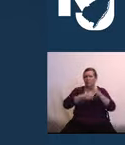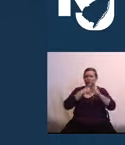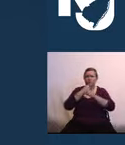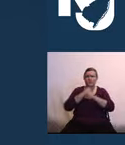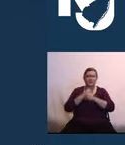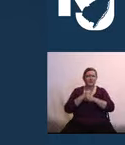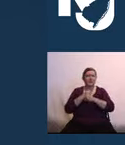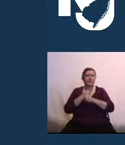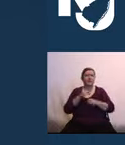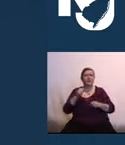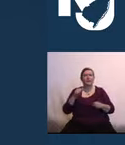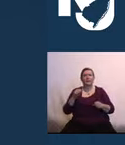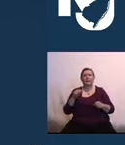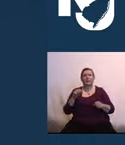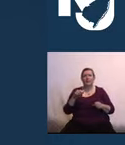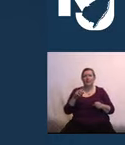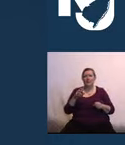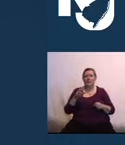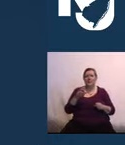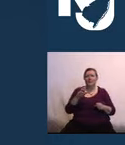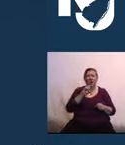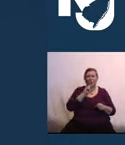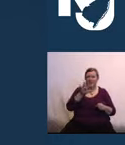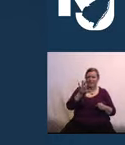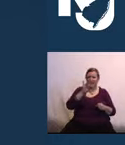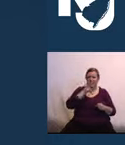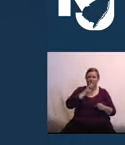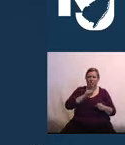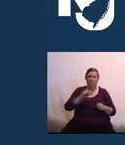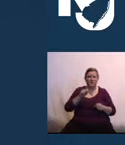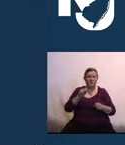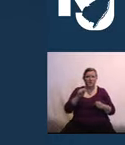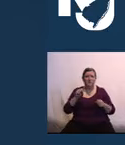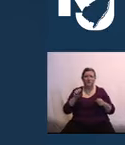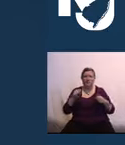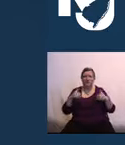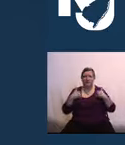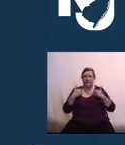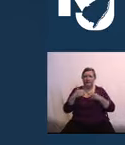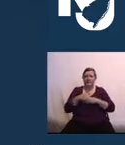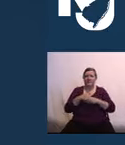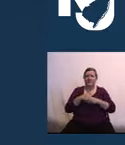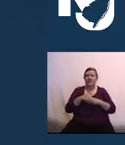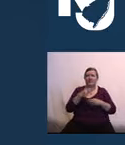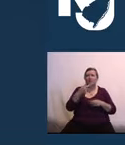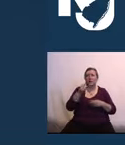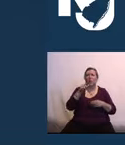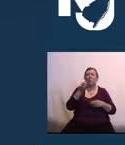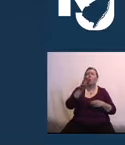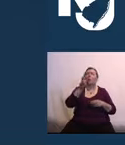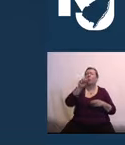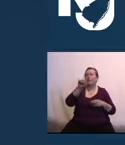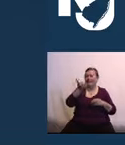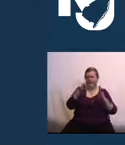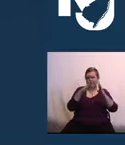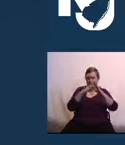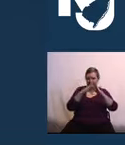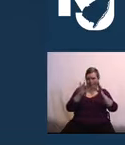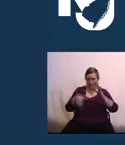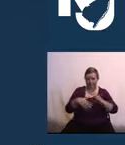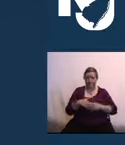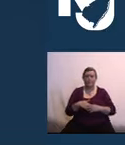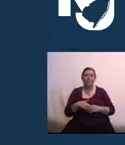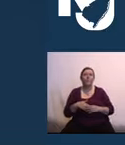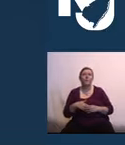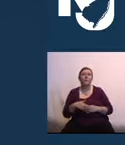Carfagno. He was just 58 years old and lived in Galloway Township. Judy, you and I were in Galloway last week.